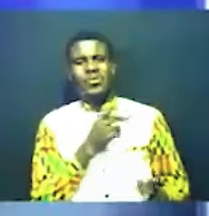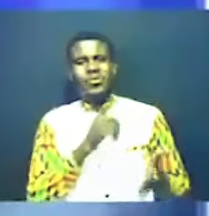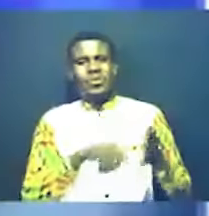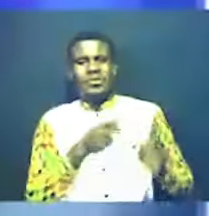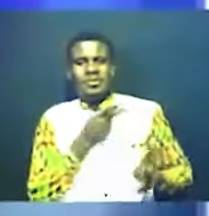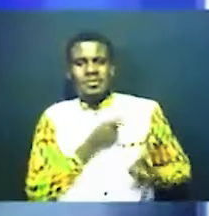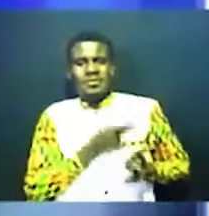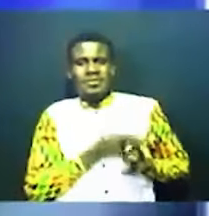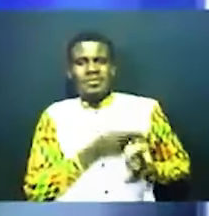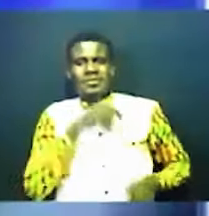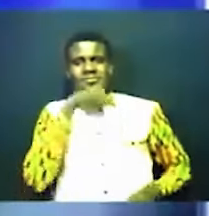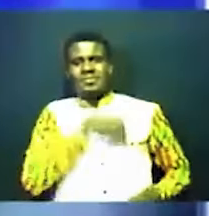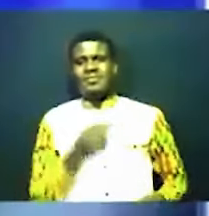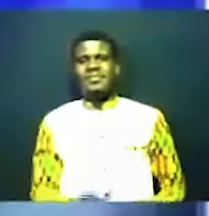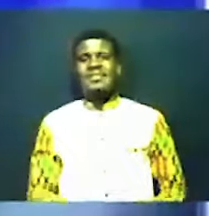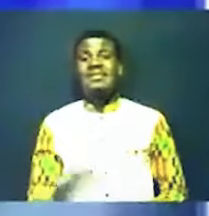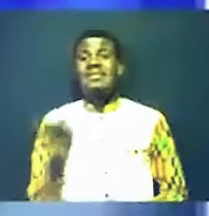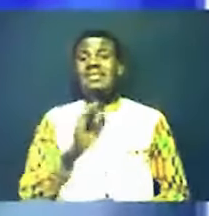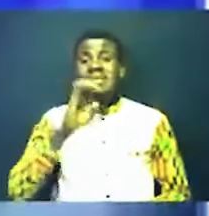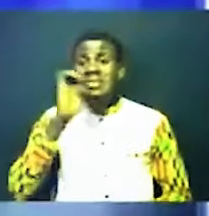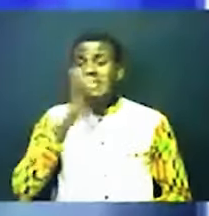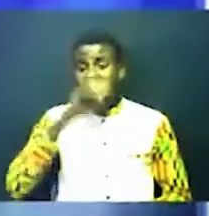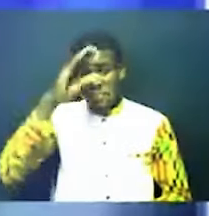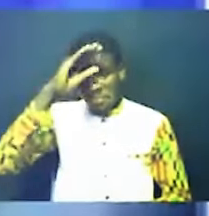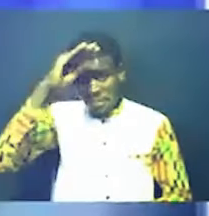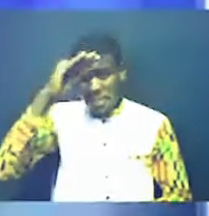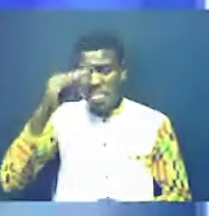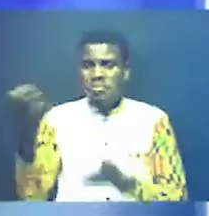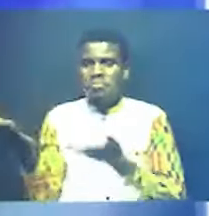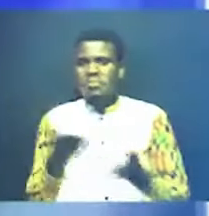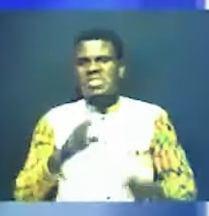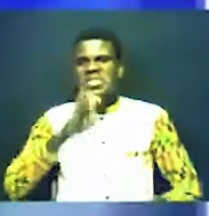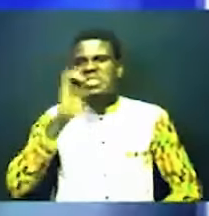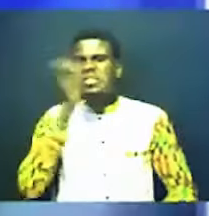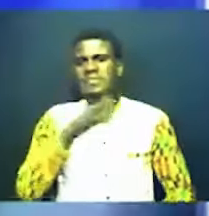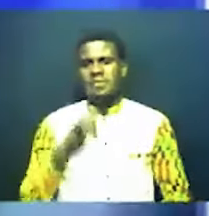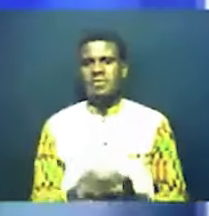brings evil things out of the evil stored up in him.